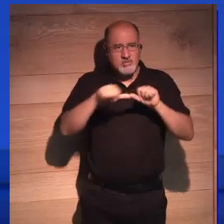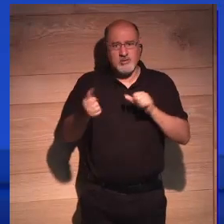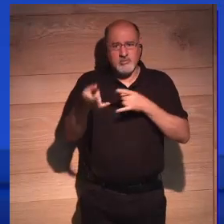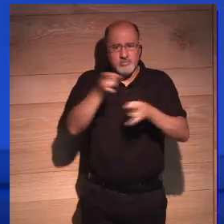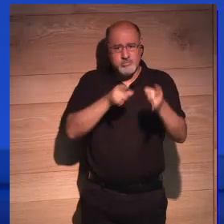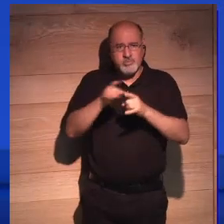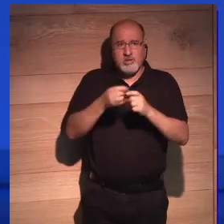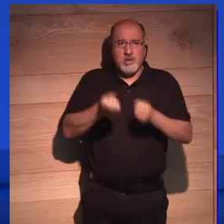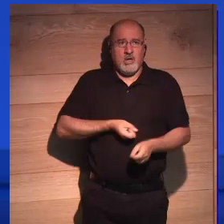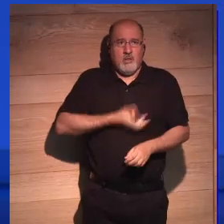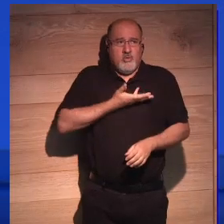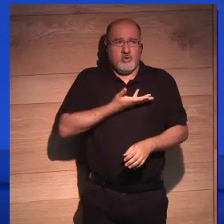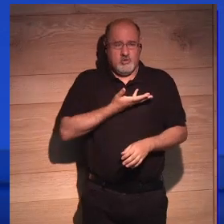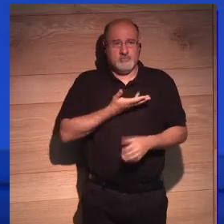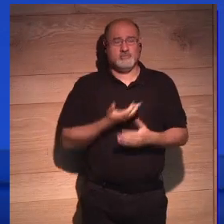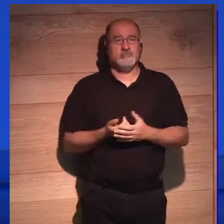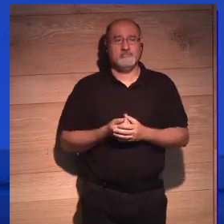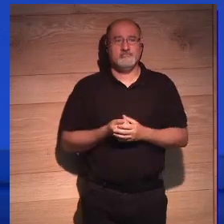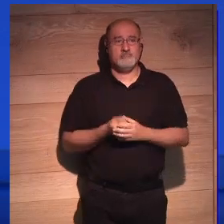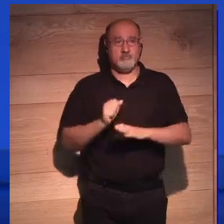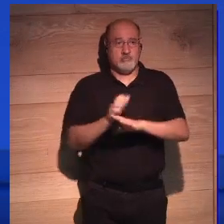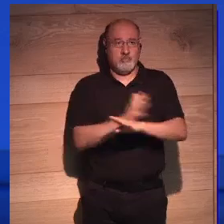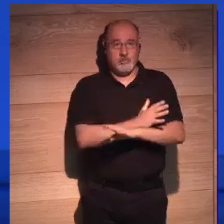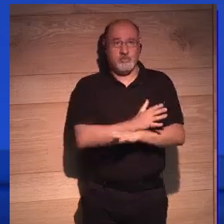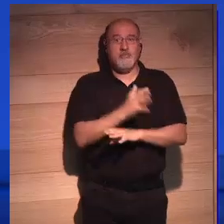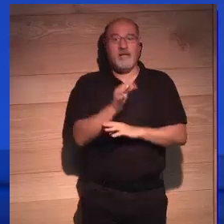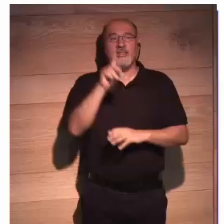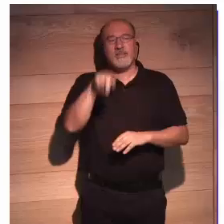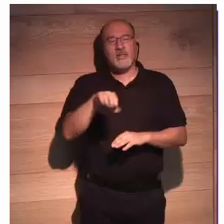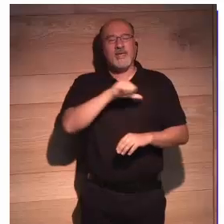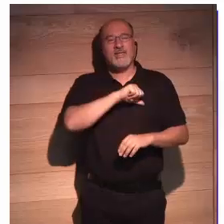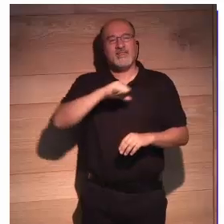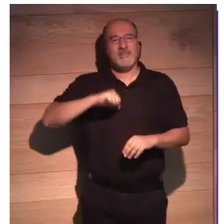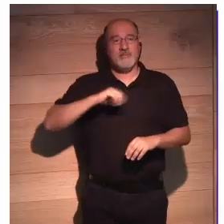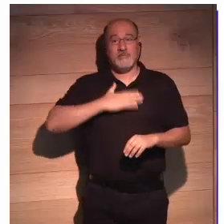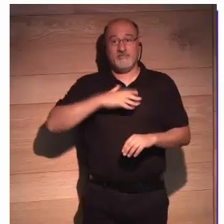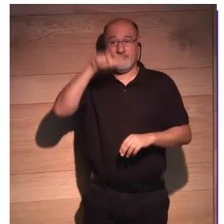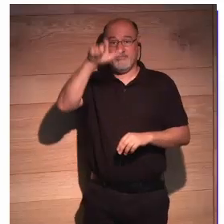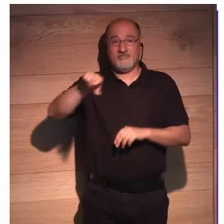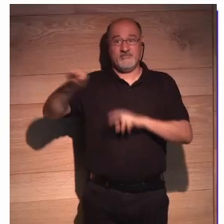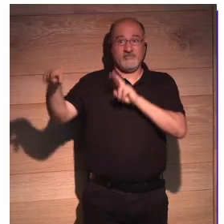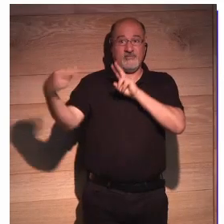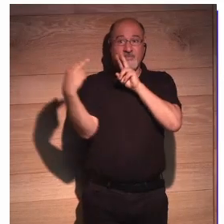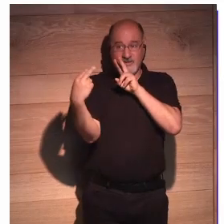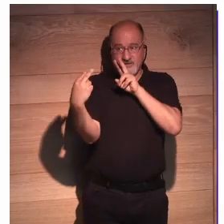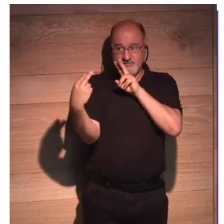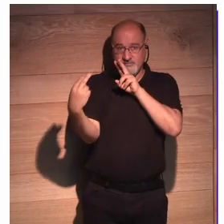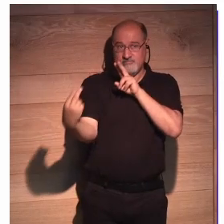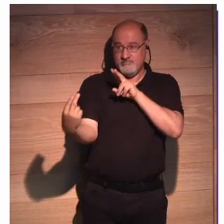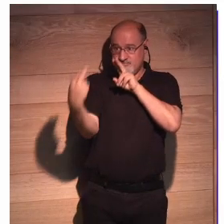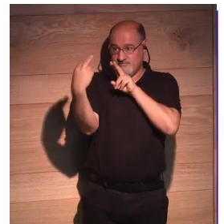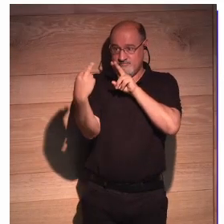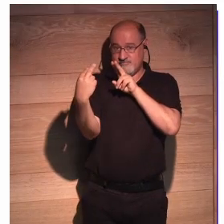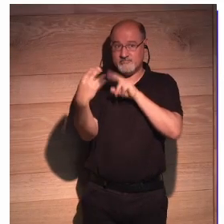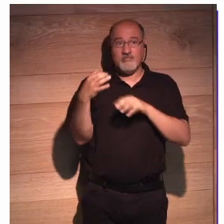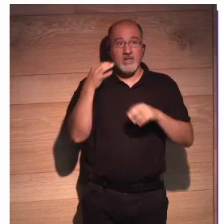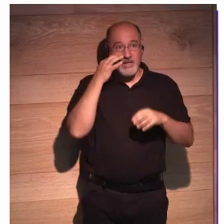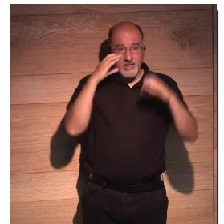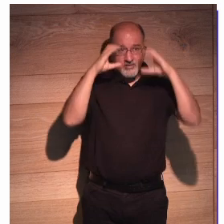Then there's intimacy. When somebody looks at you in virtual reality, say I was in a 360